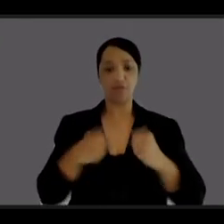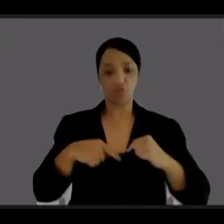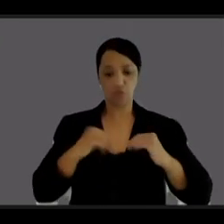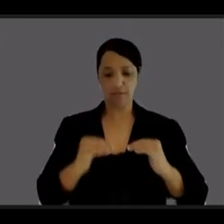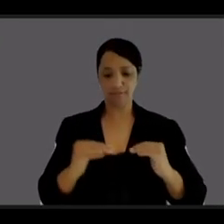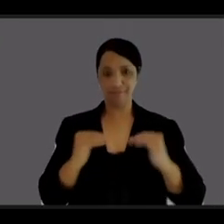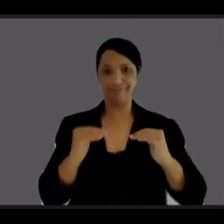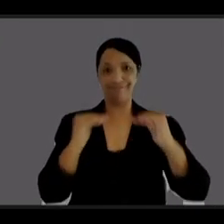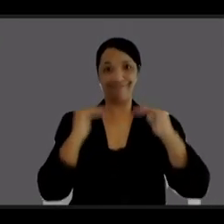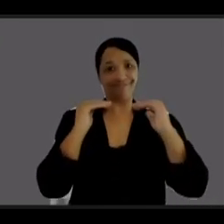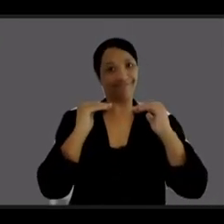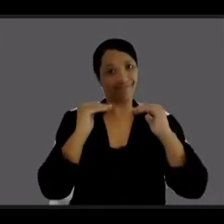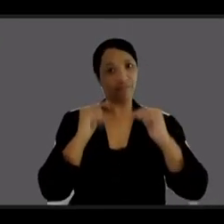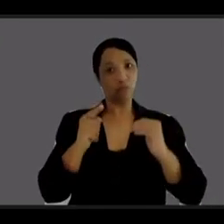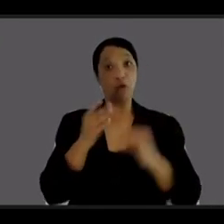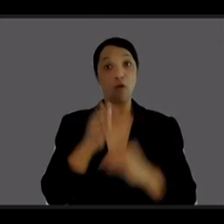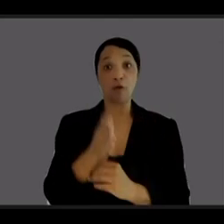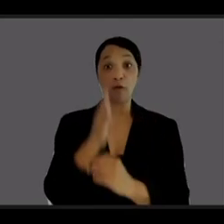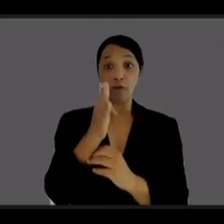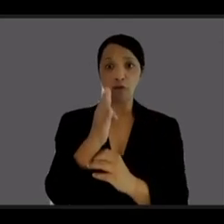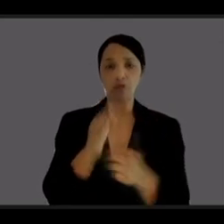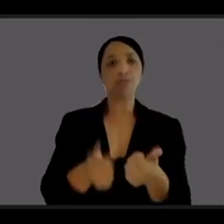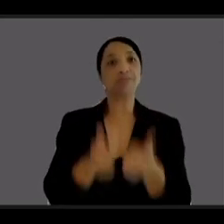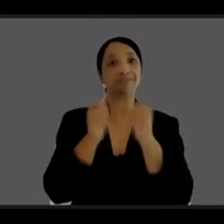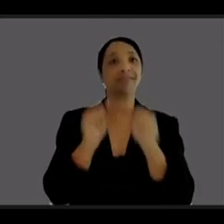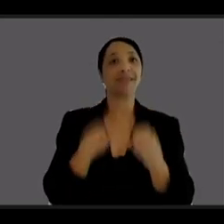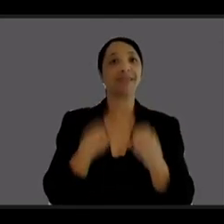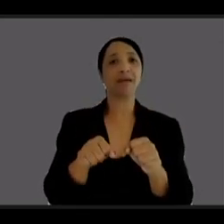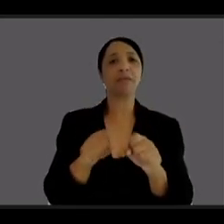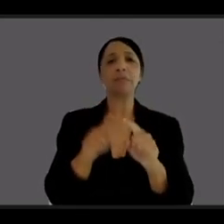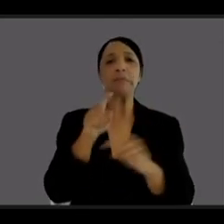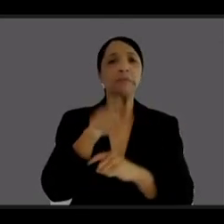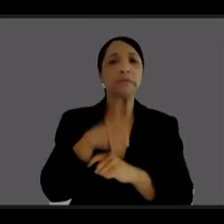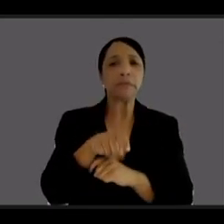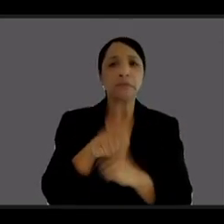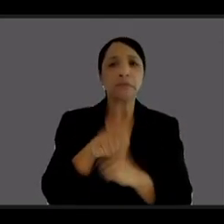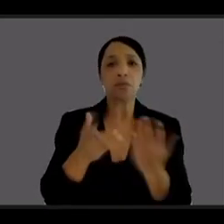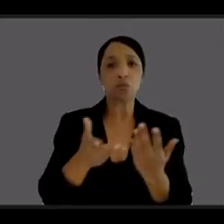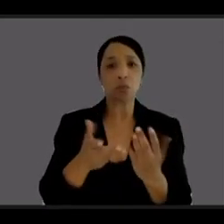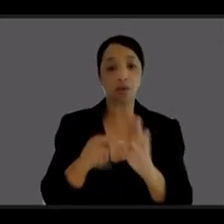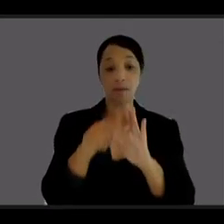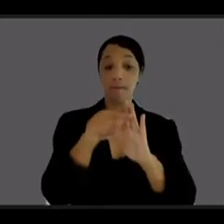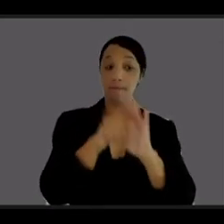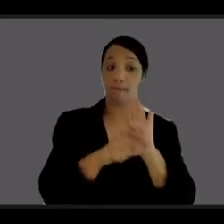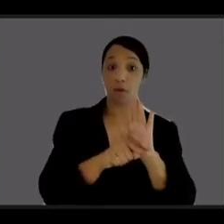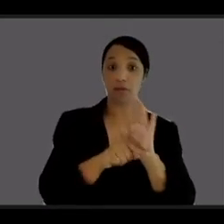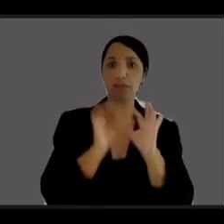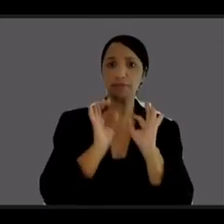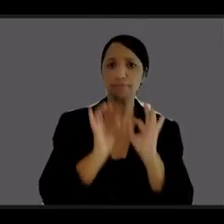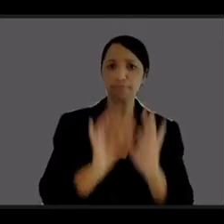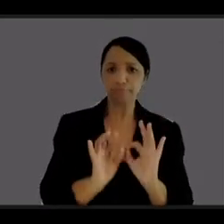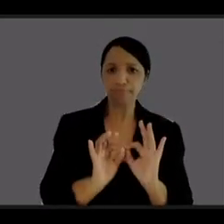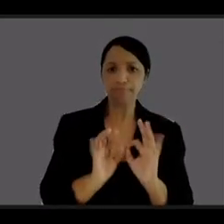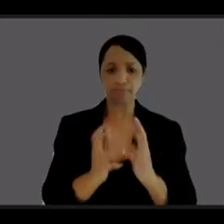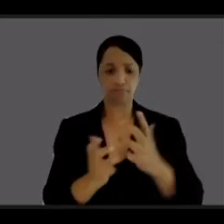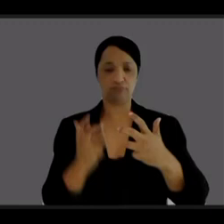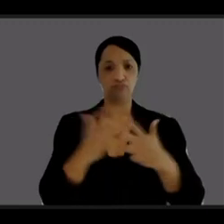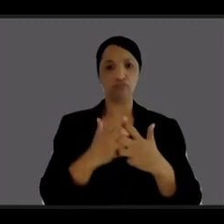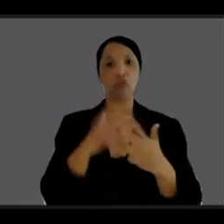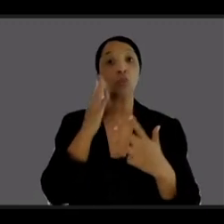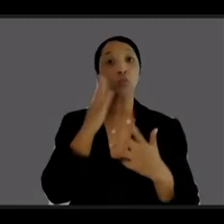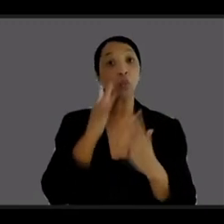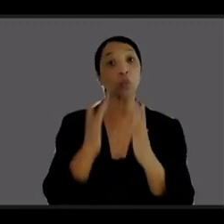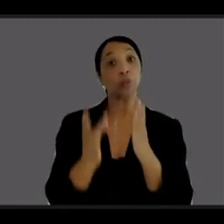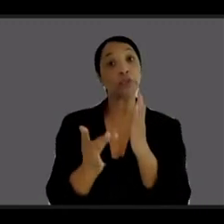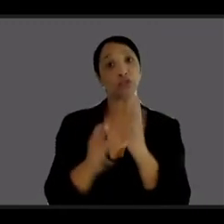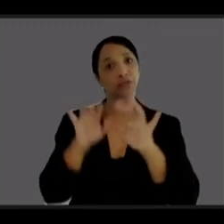future. But this requires responsible policies that leverage the benefits of digital technologies